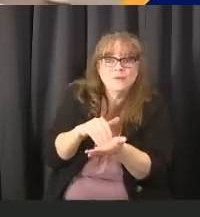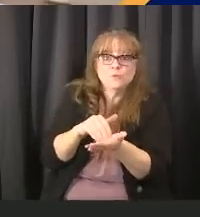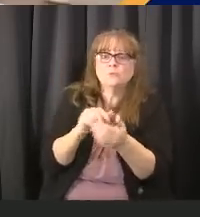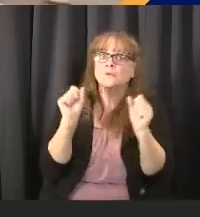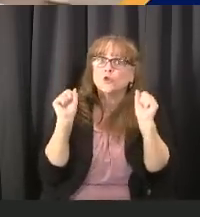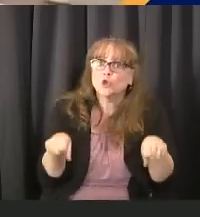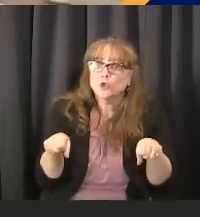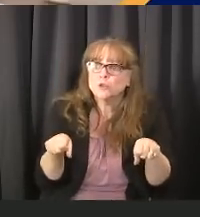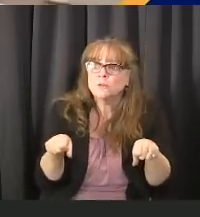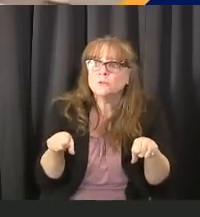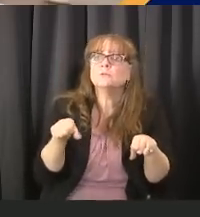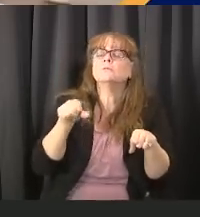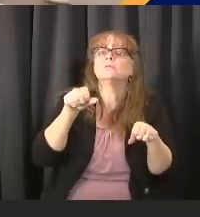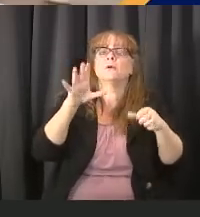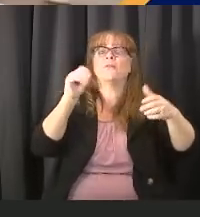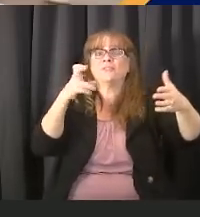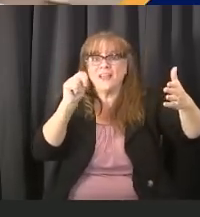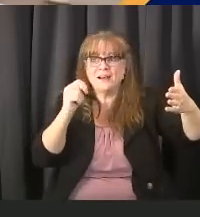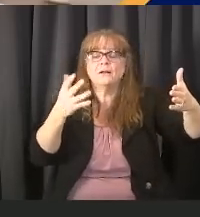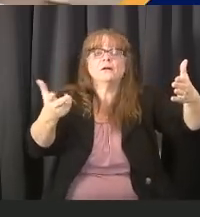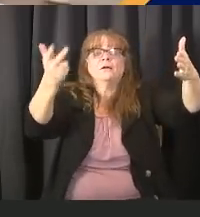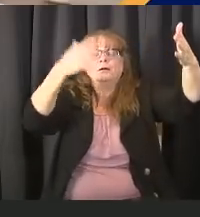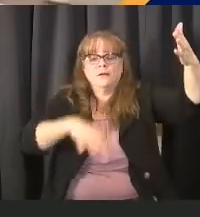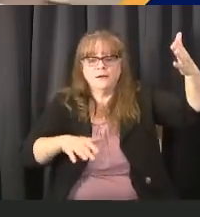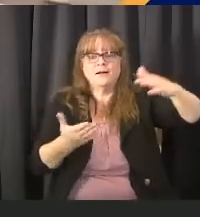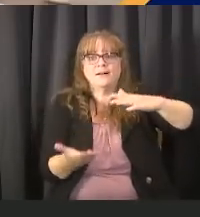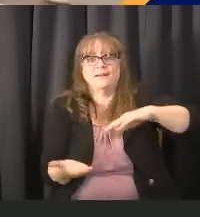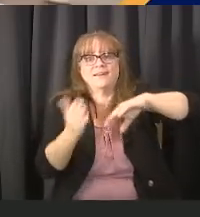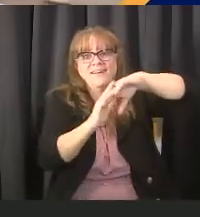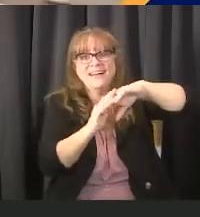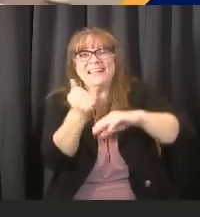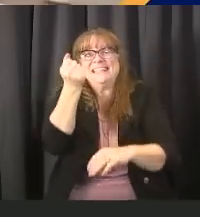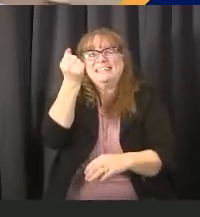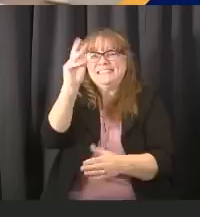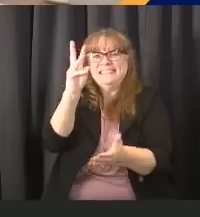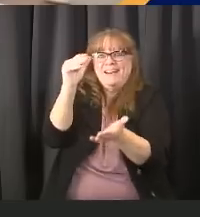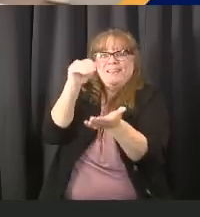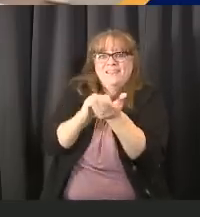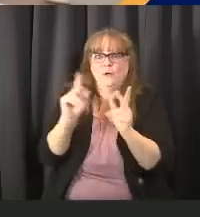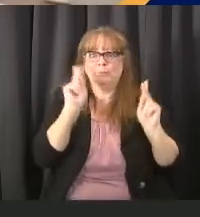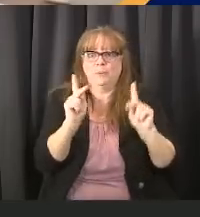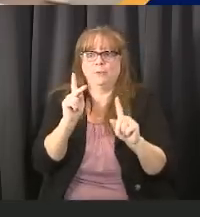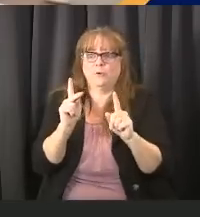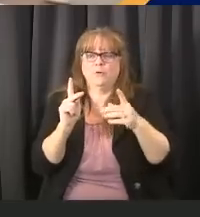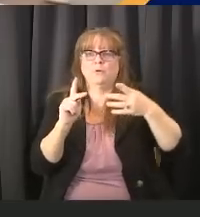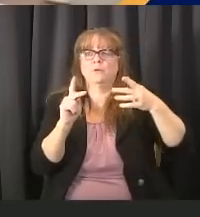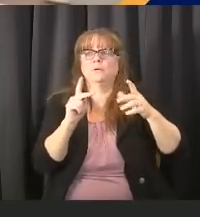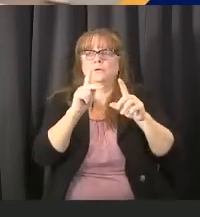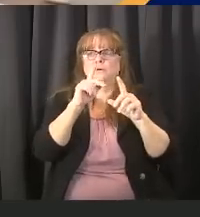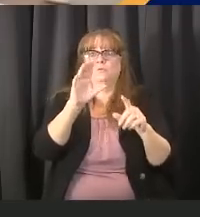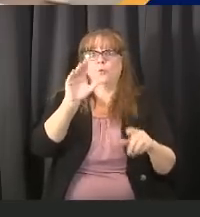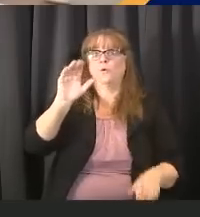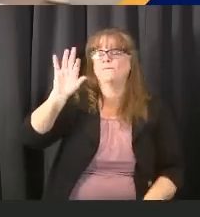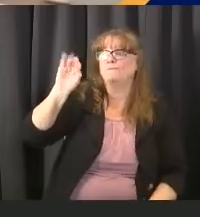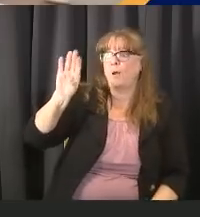16,608. And at our peak starting February 24th, and for the foreseeable future, we'll be able to vaccinate